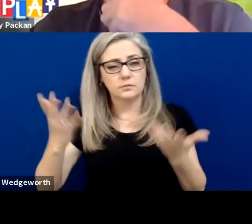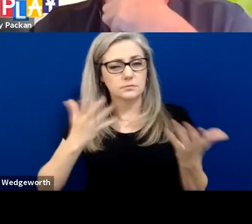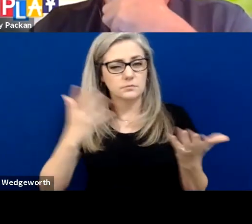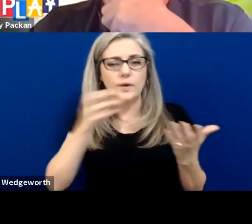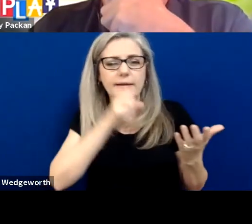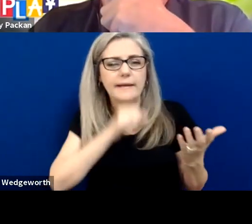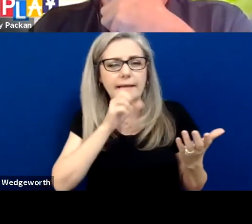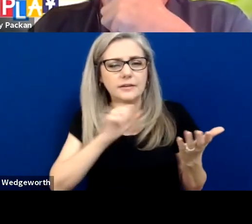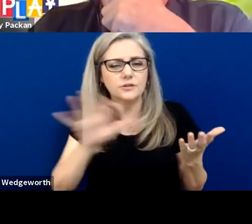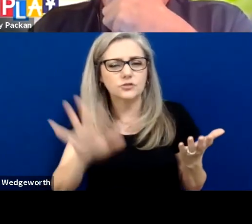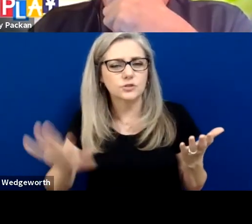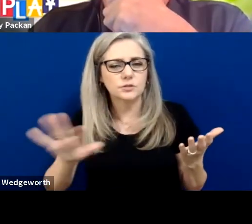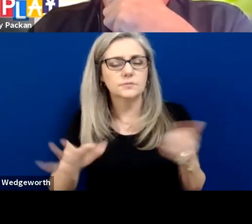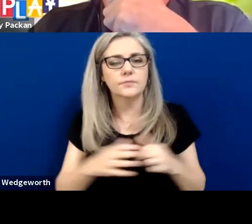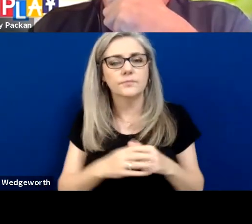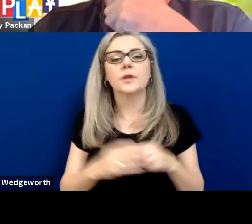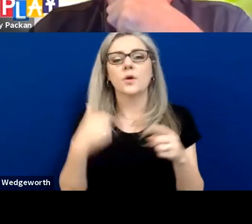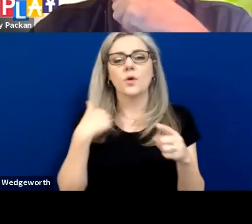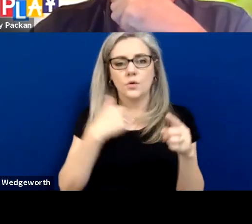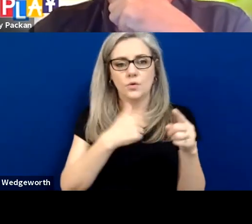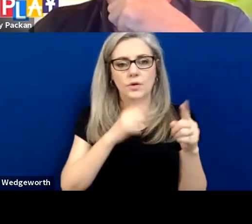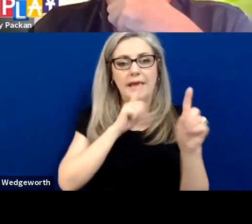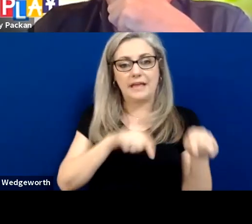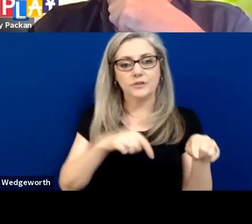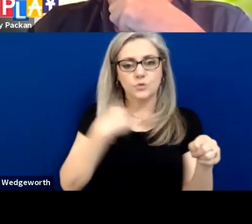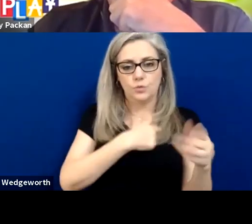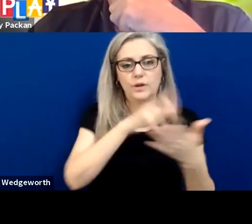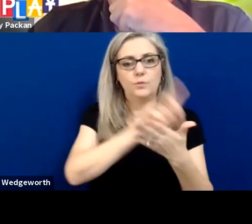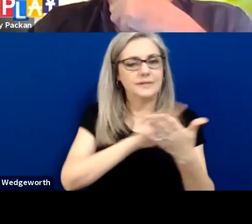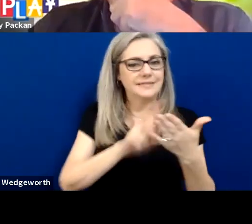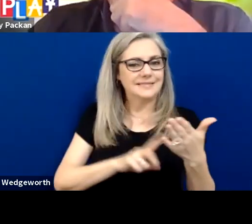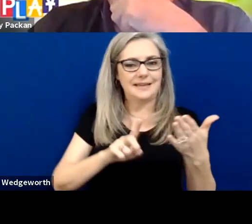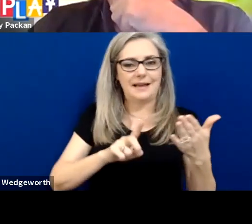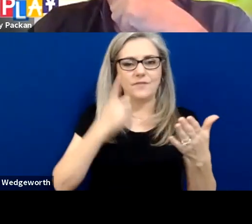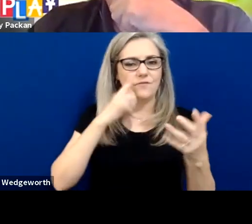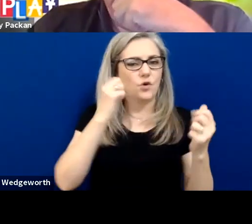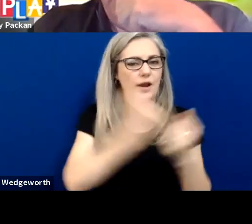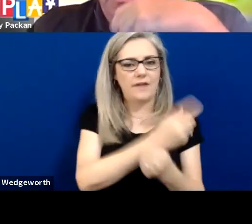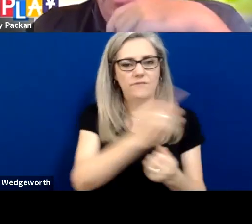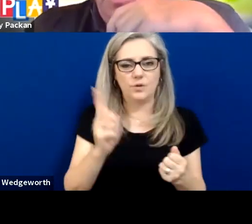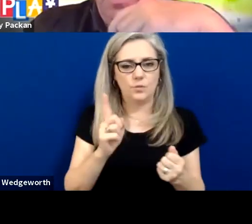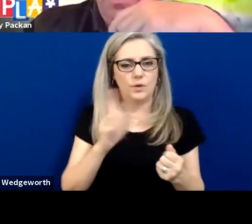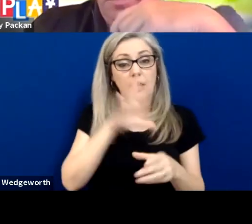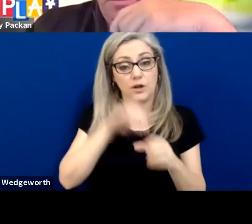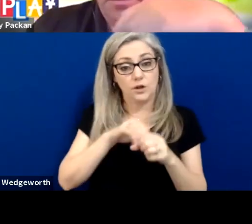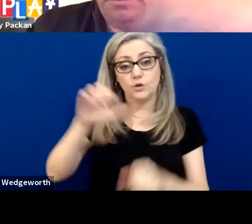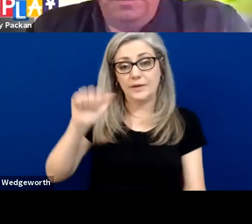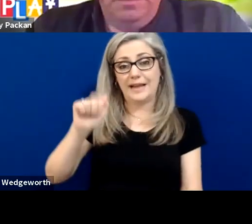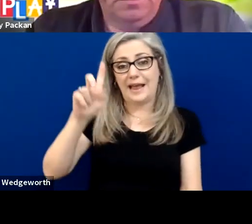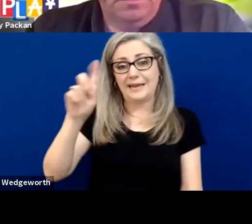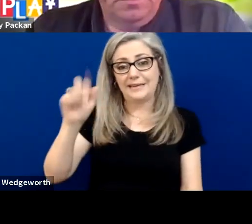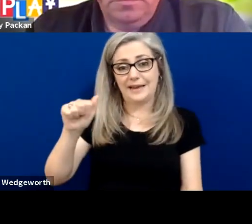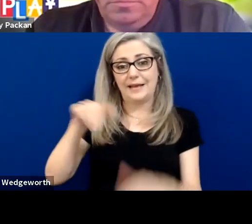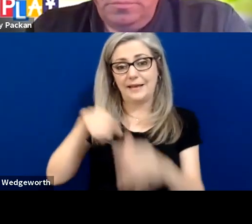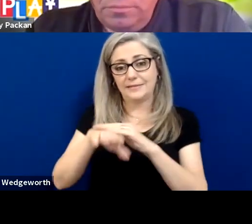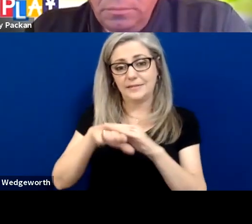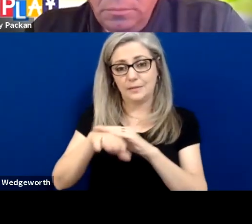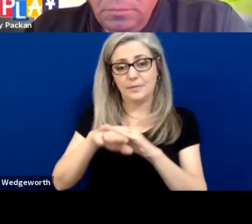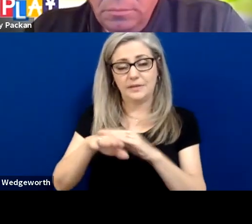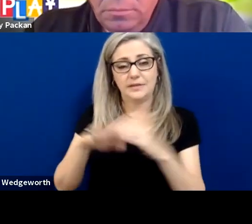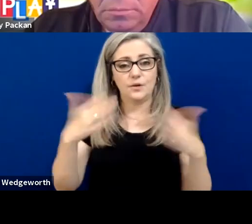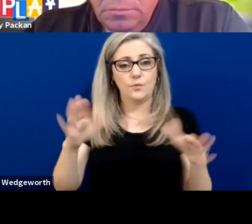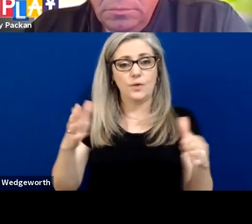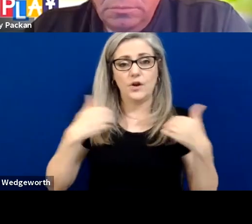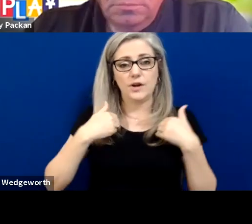'Cause, like, design this park for everyone, including ADA accessibility. We already have a